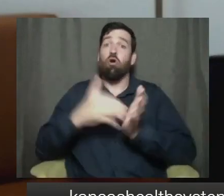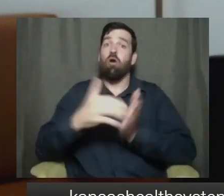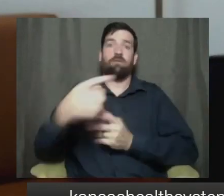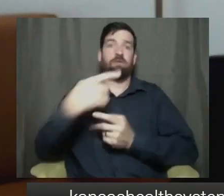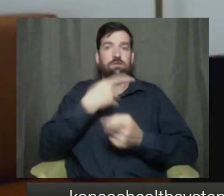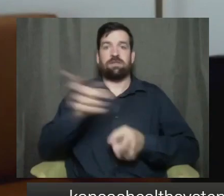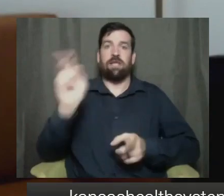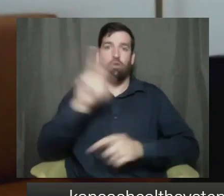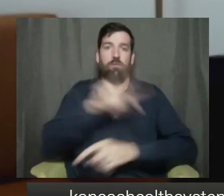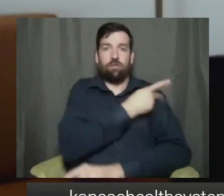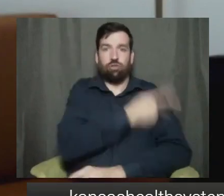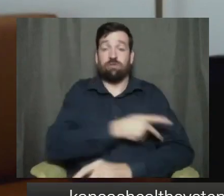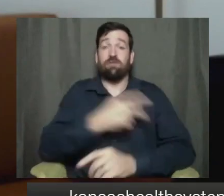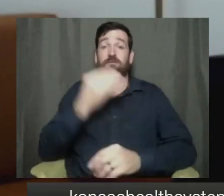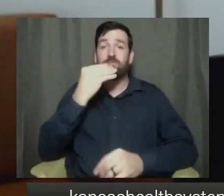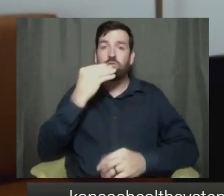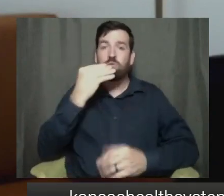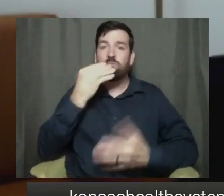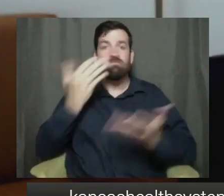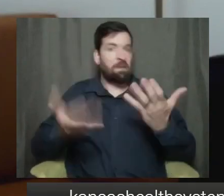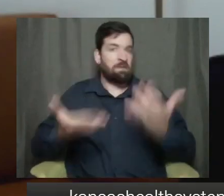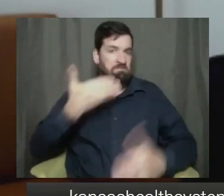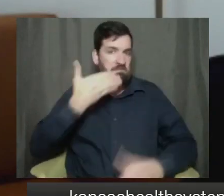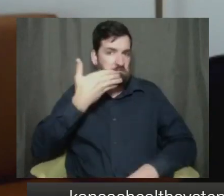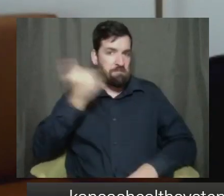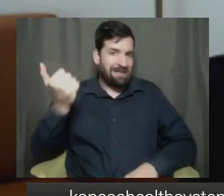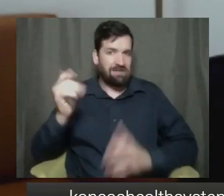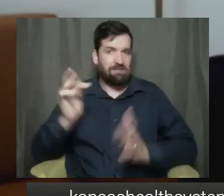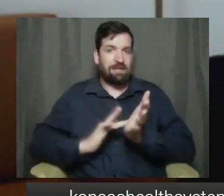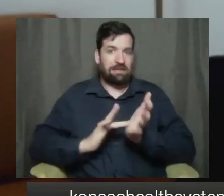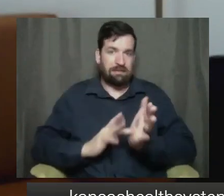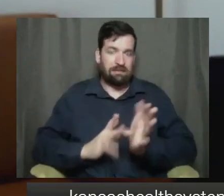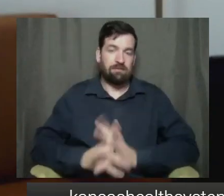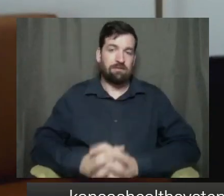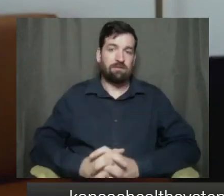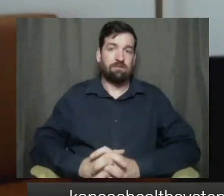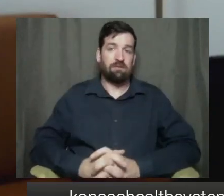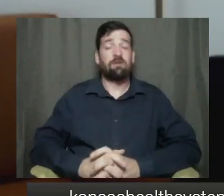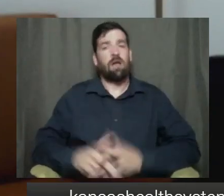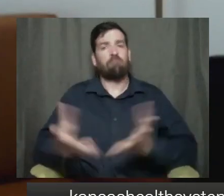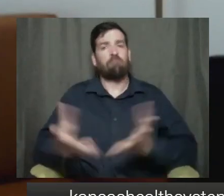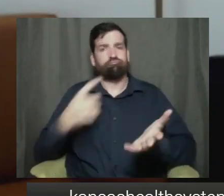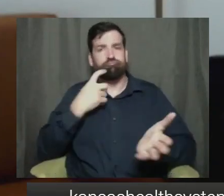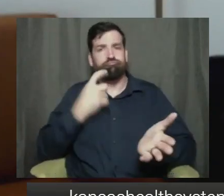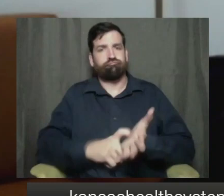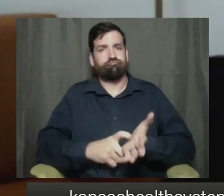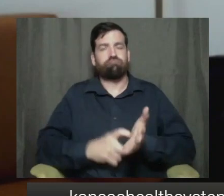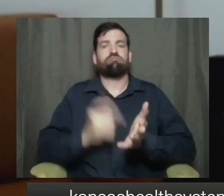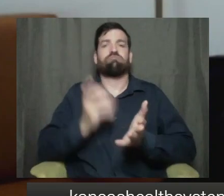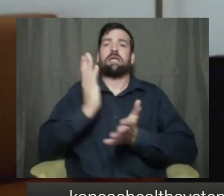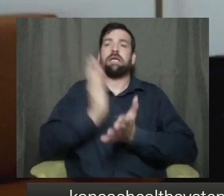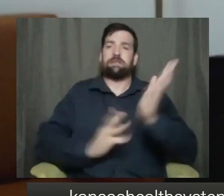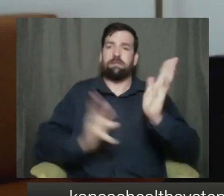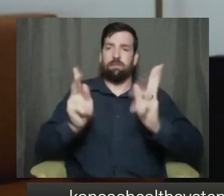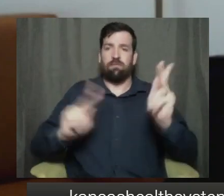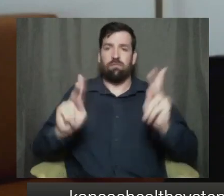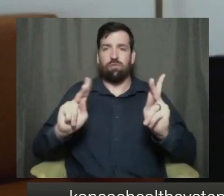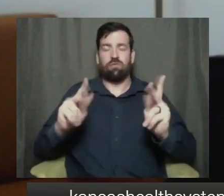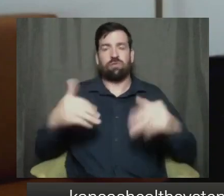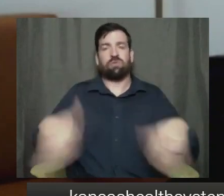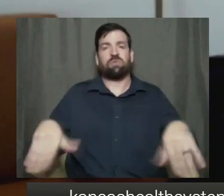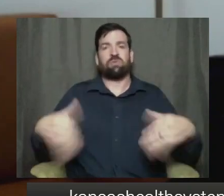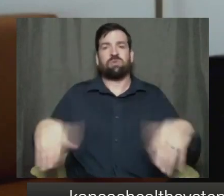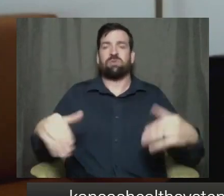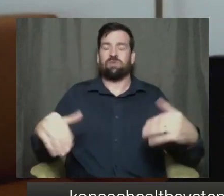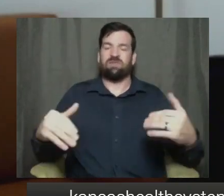best medicine, maybe the best medicine out there. And I do acknowledge that for some people, there's a real disparity in access